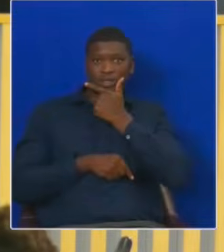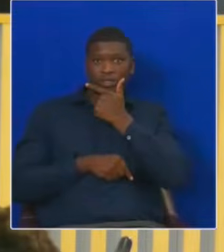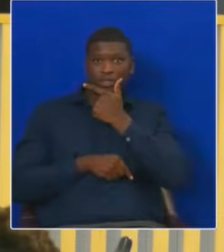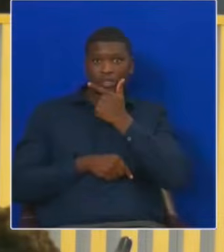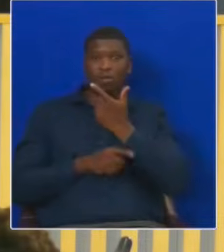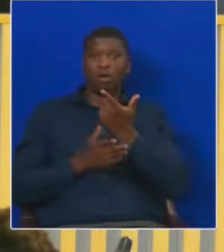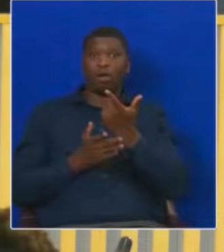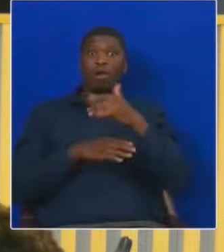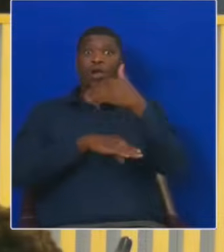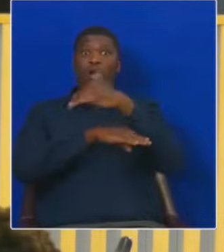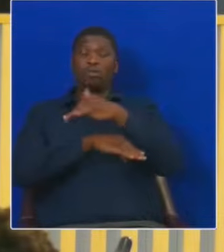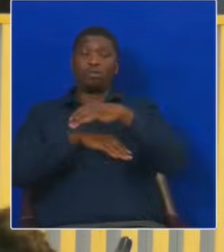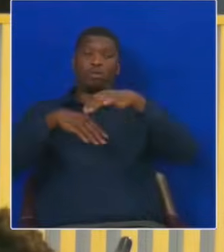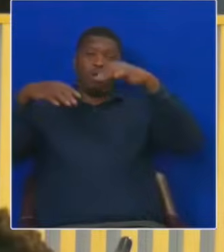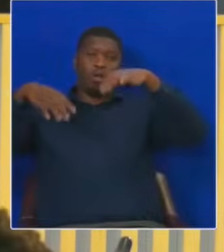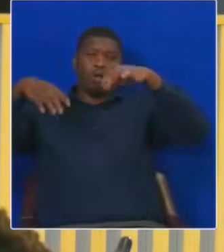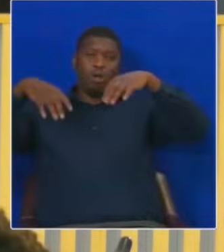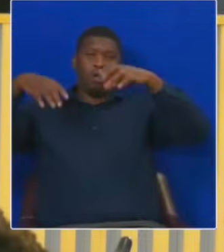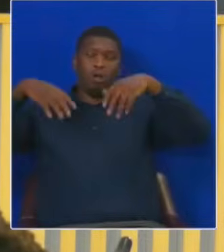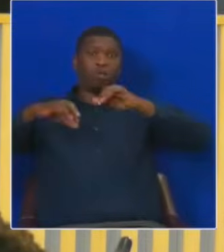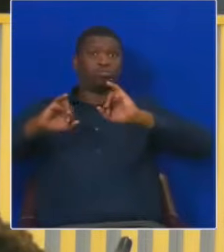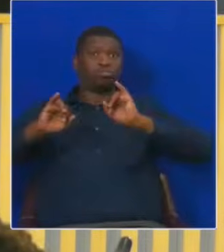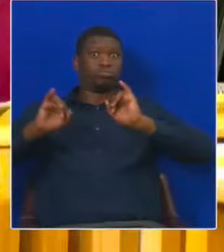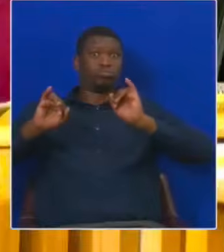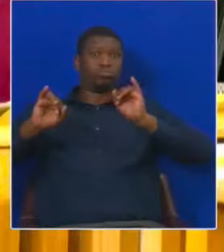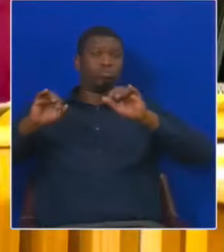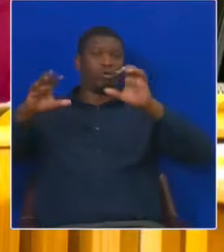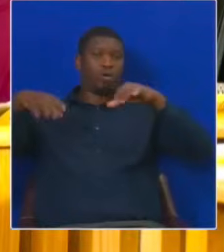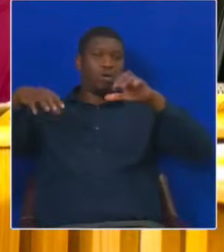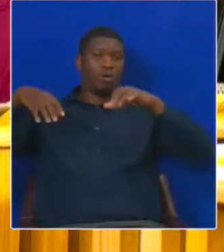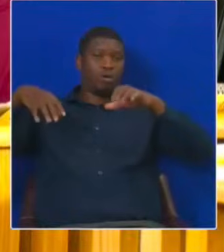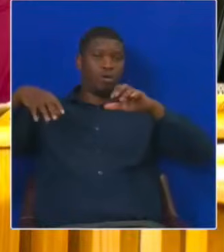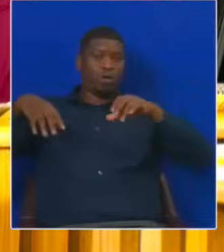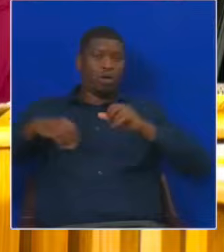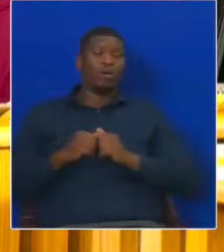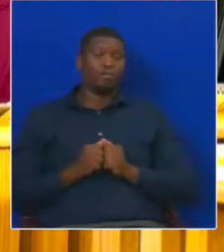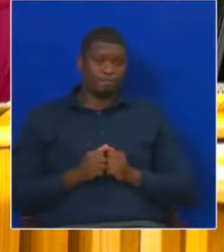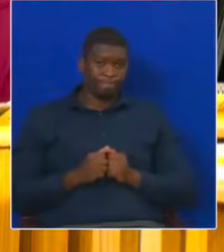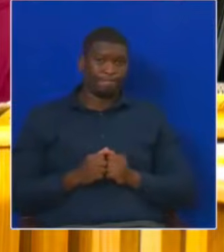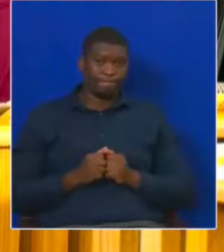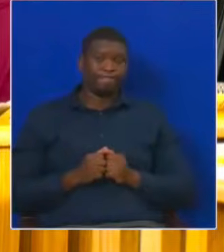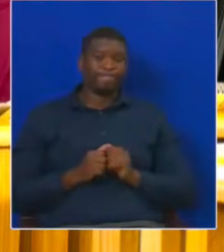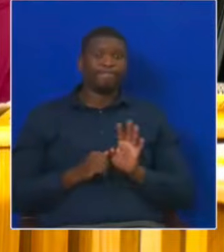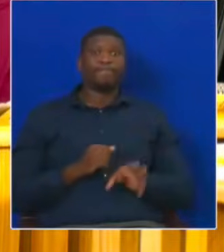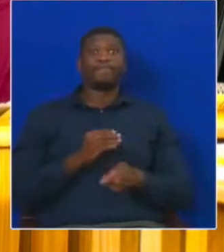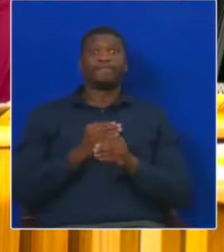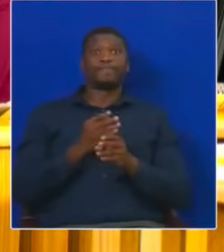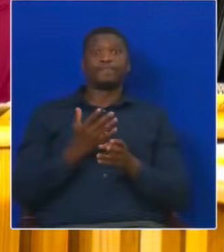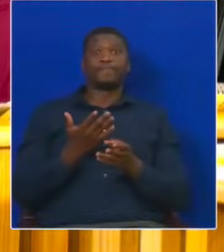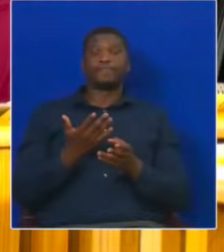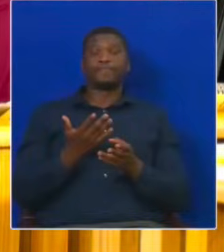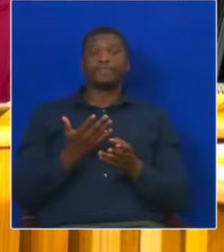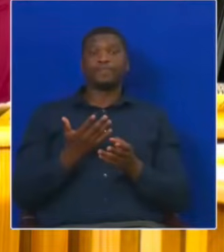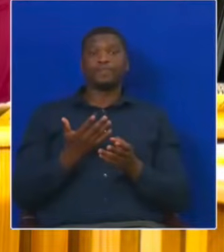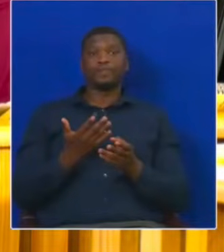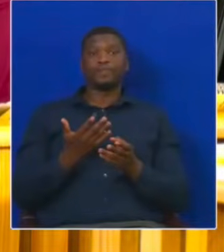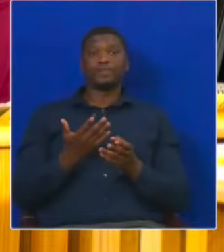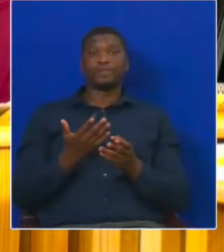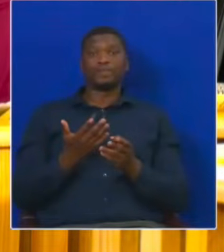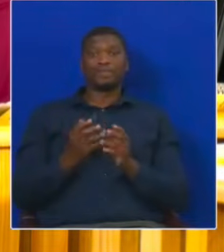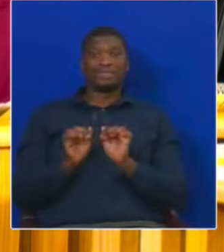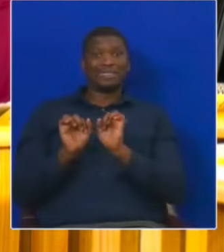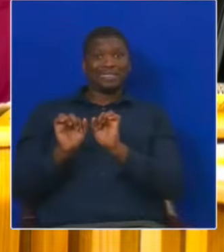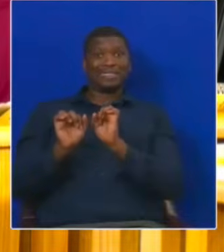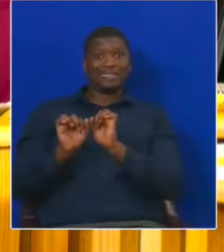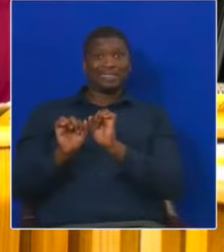so, and due to the fact that there was not enough space and or